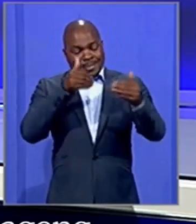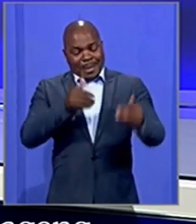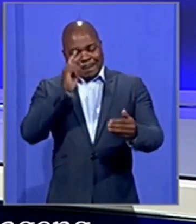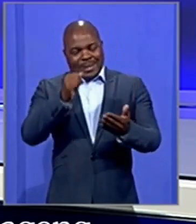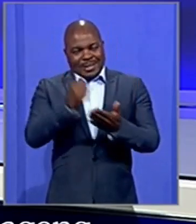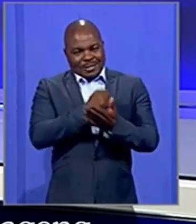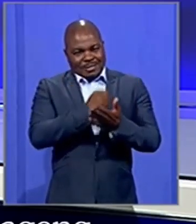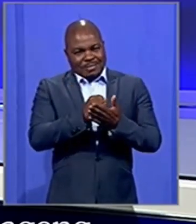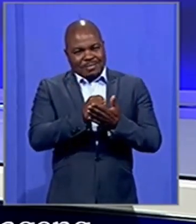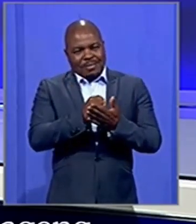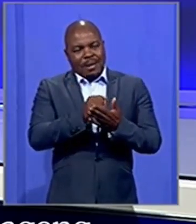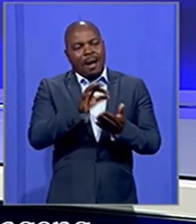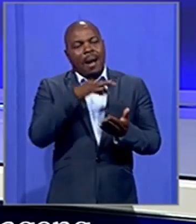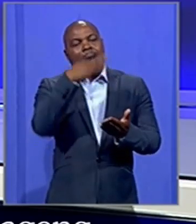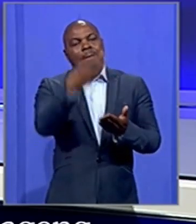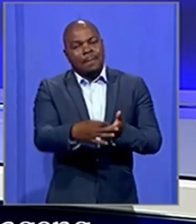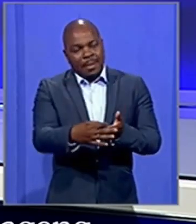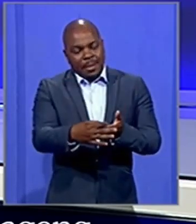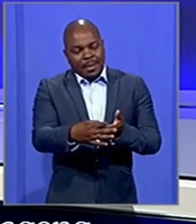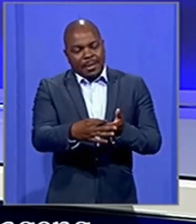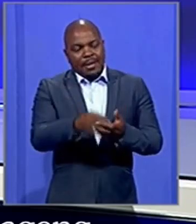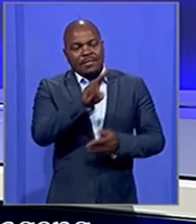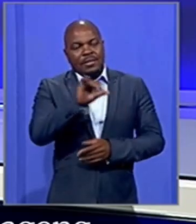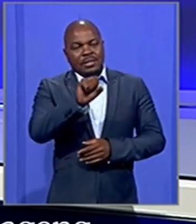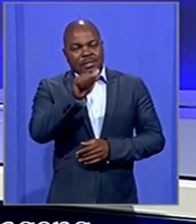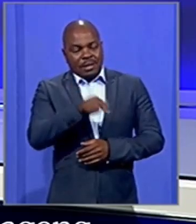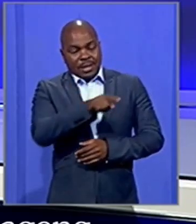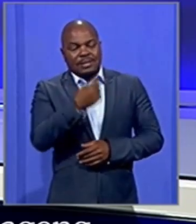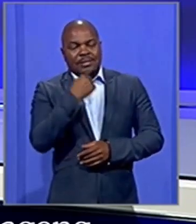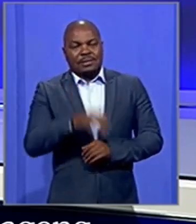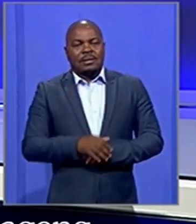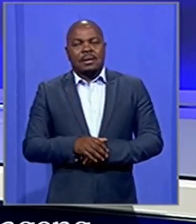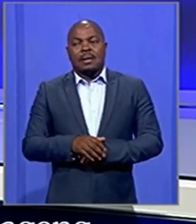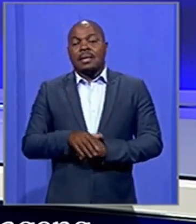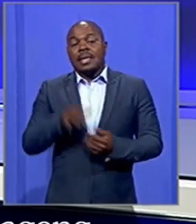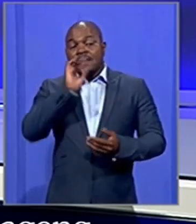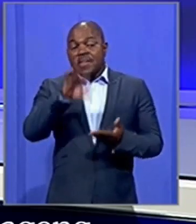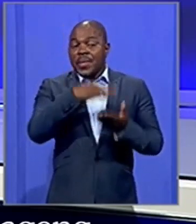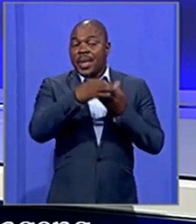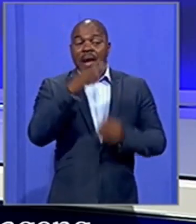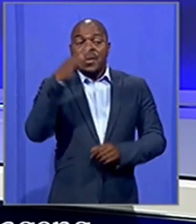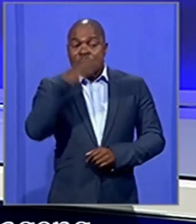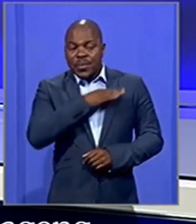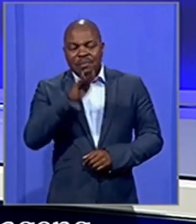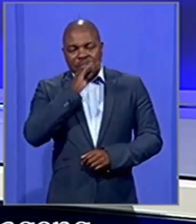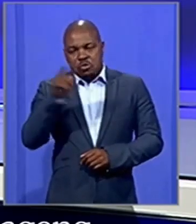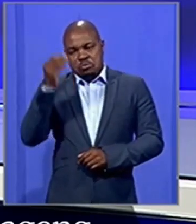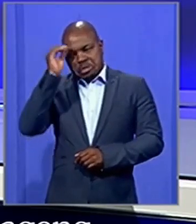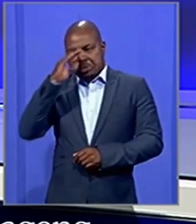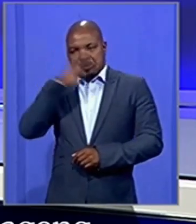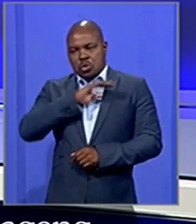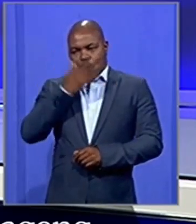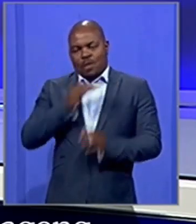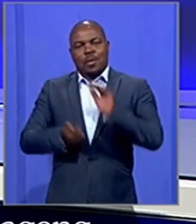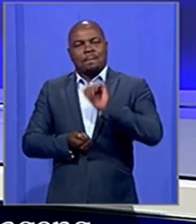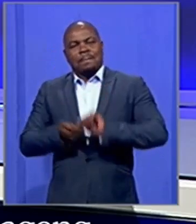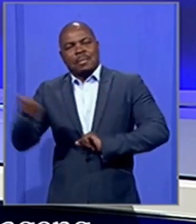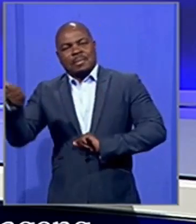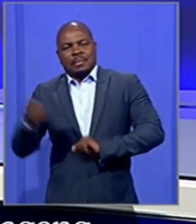ga letšatši la mafelelo la visa tša bona. Ba dira kgopelo bao ba tšewa gore ga ba sana kgahlego ya go dira